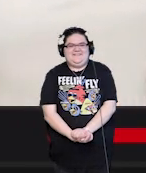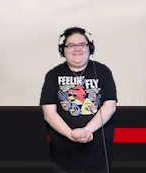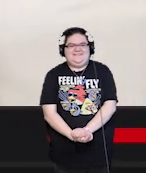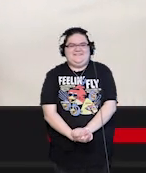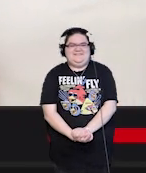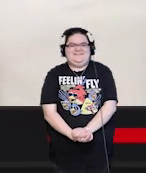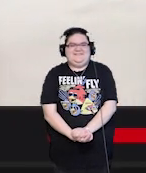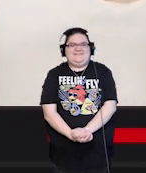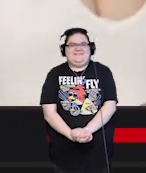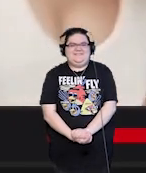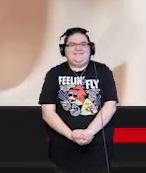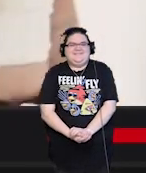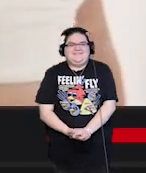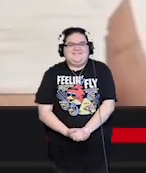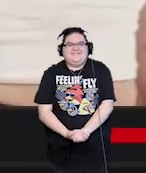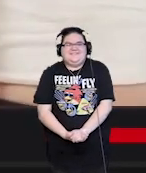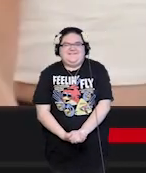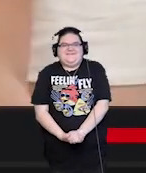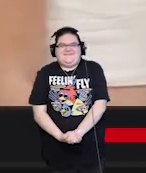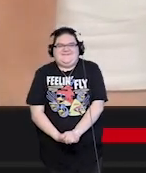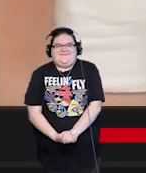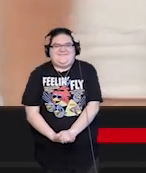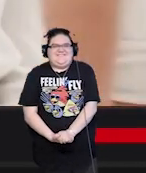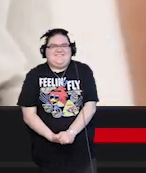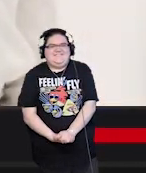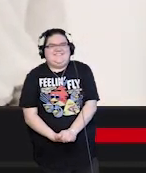Oh, she looked vexed.